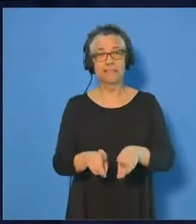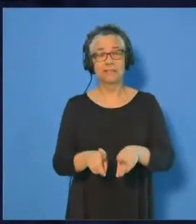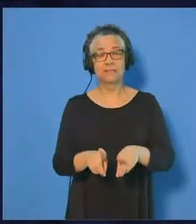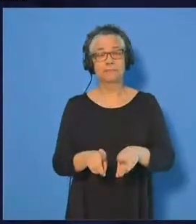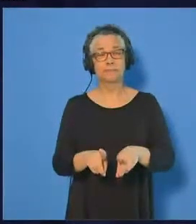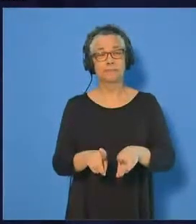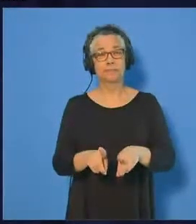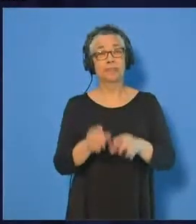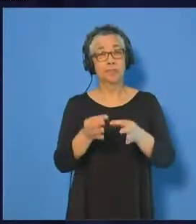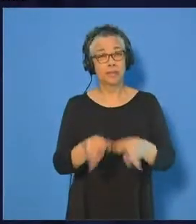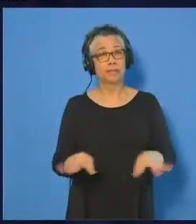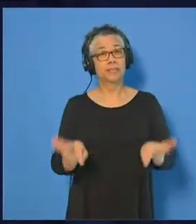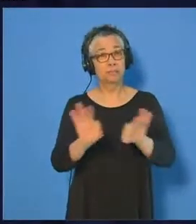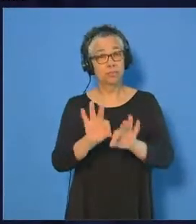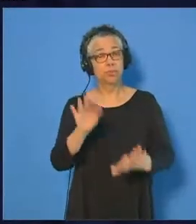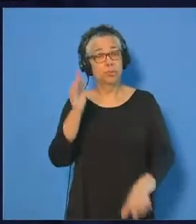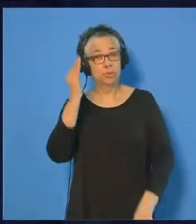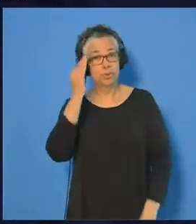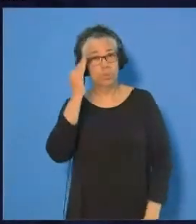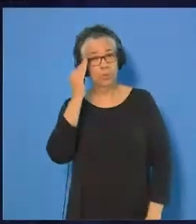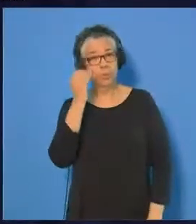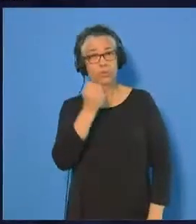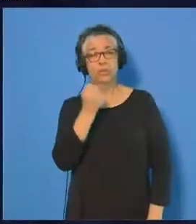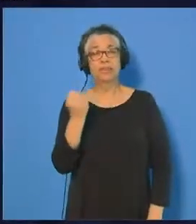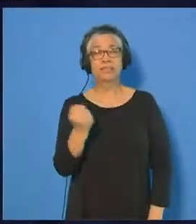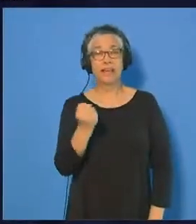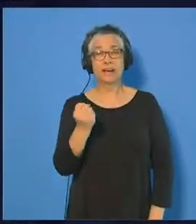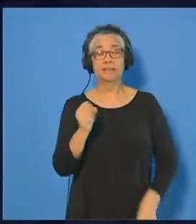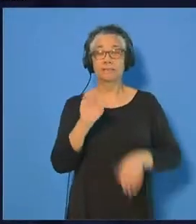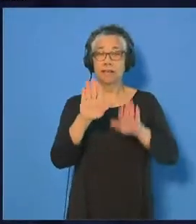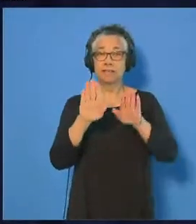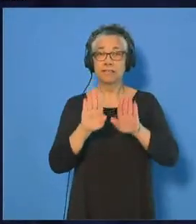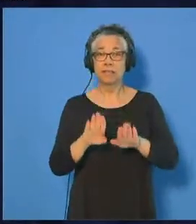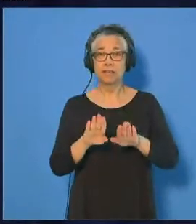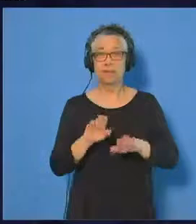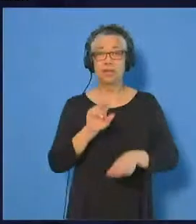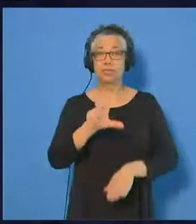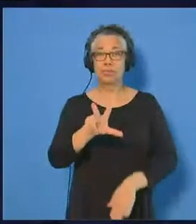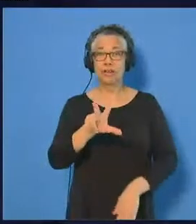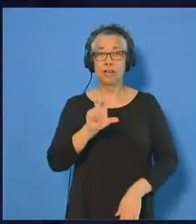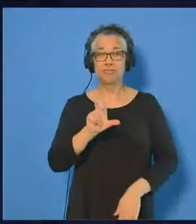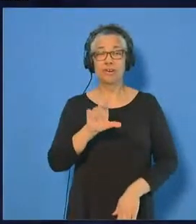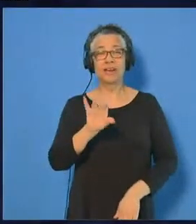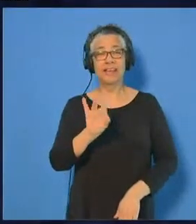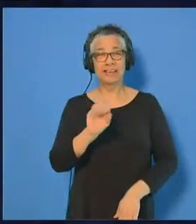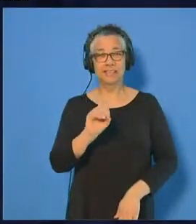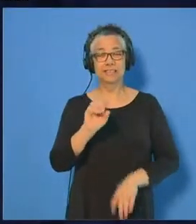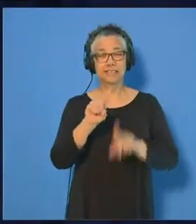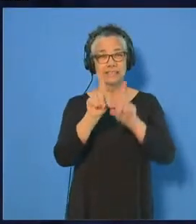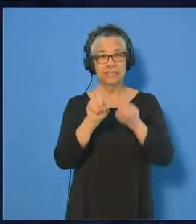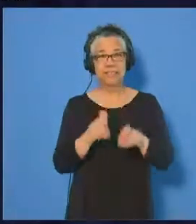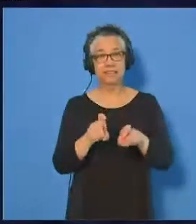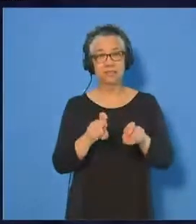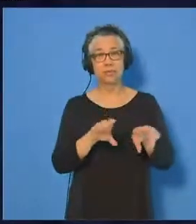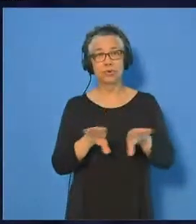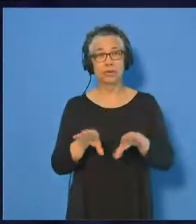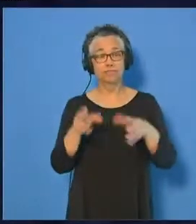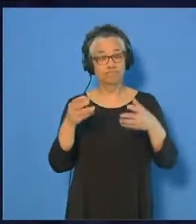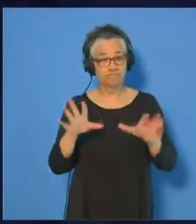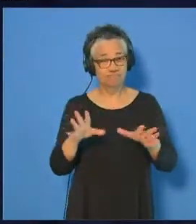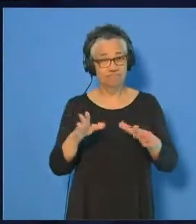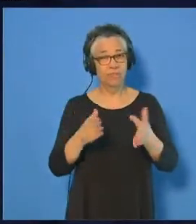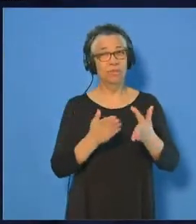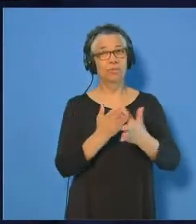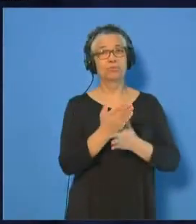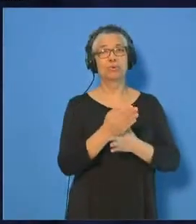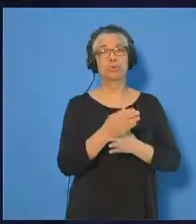is important to note that on Saturday and Sunday, 380 tests were performed through our